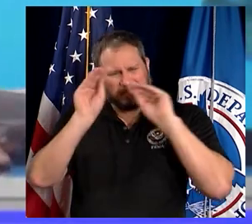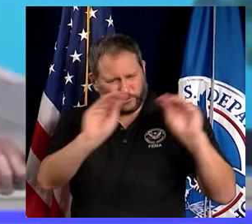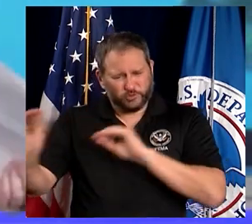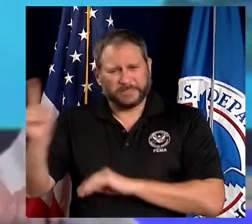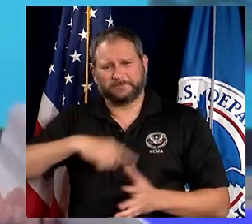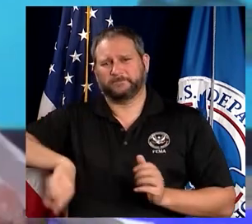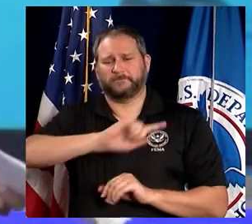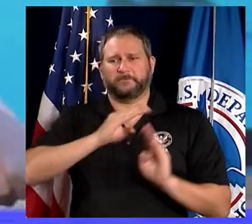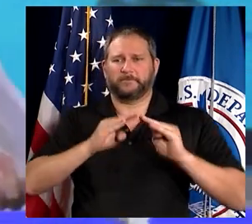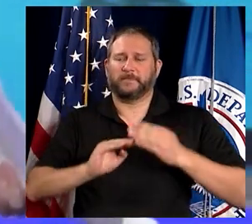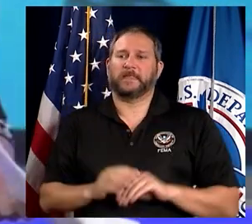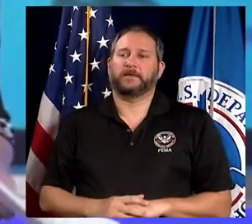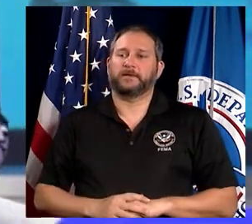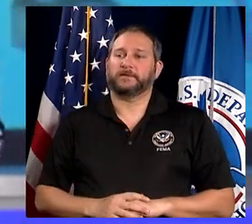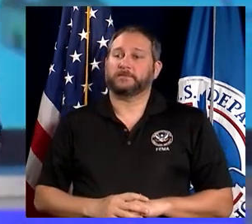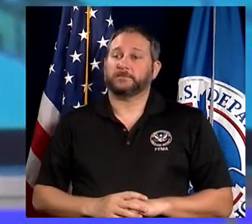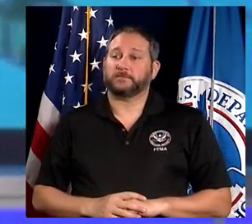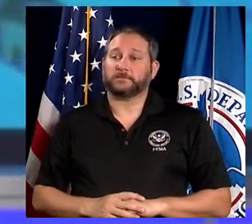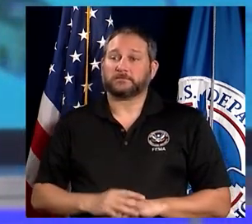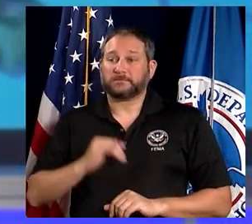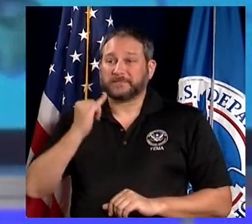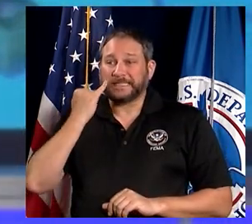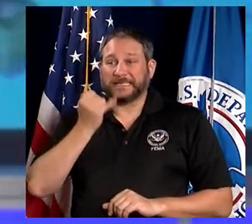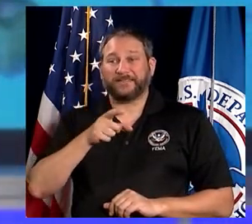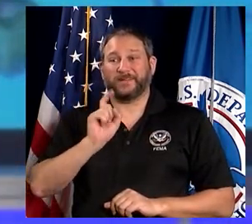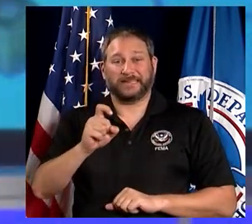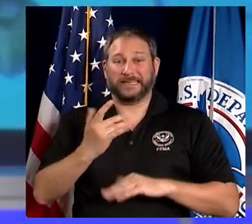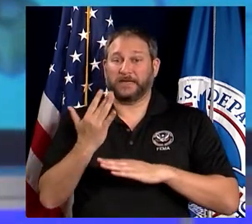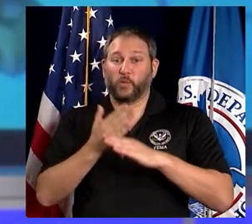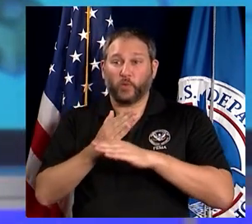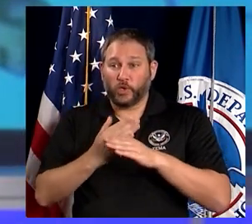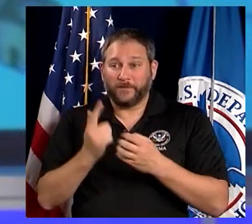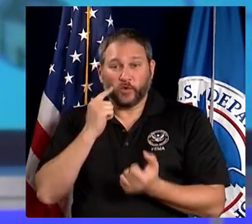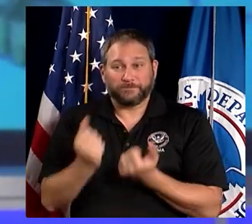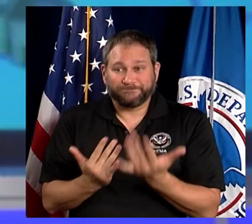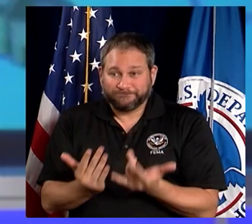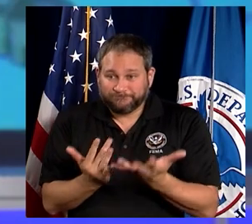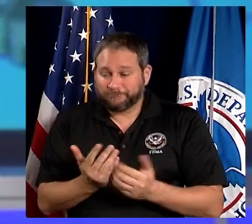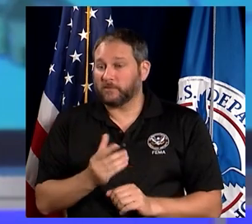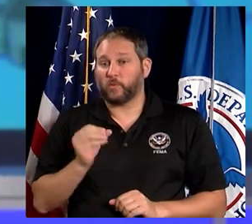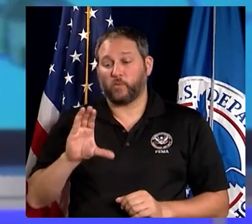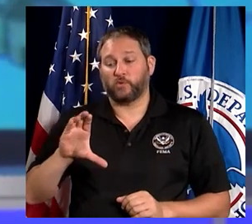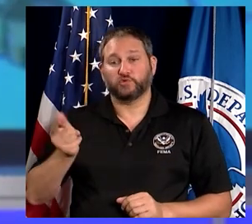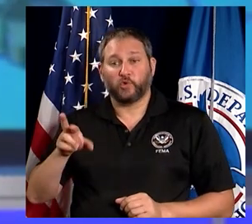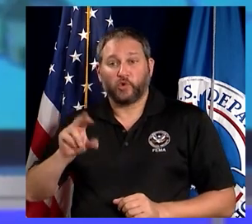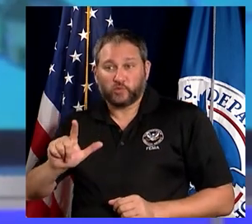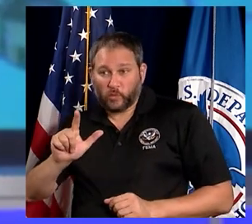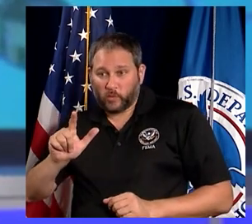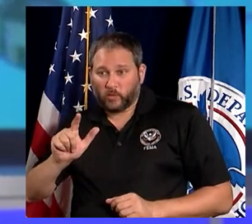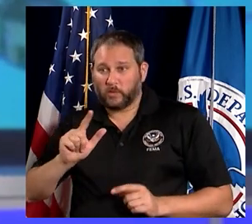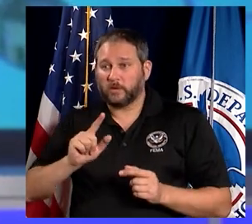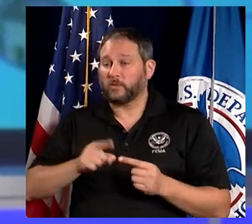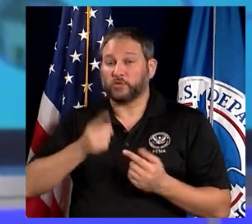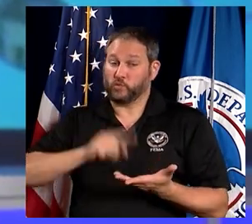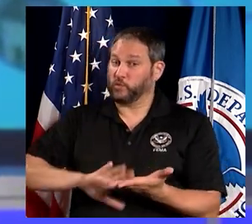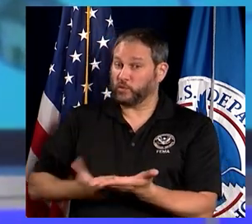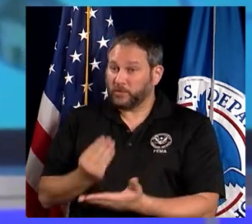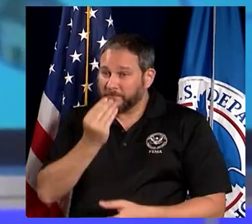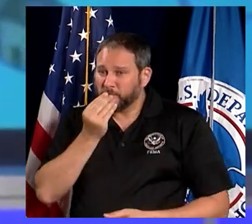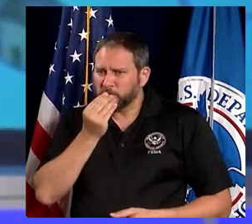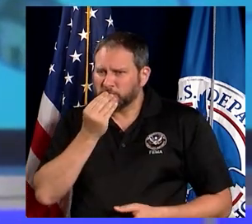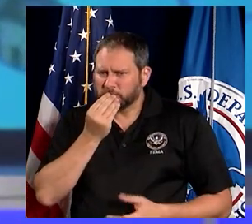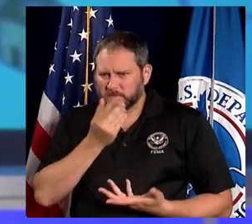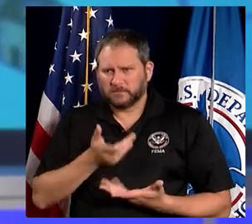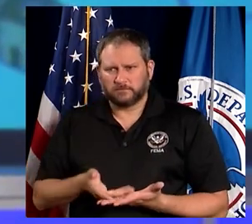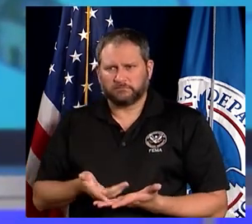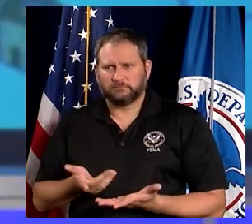If you need firewood or charcoal to keep warm or to prepare food, it's really important to have those stores and to protect